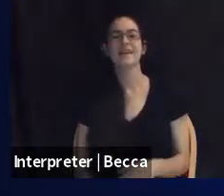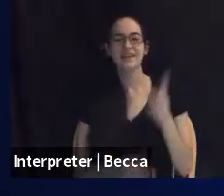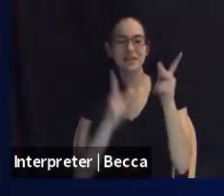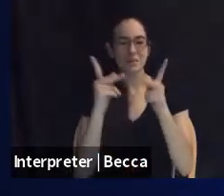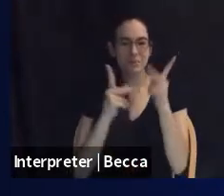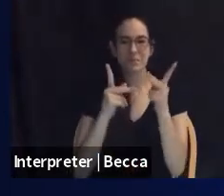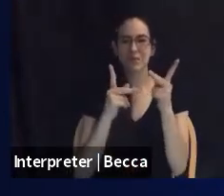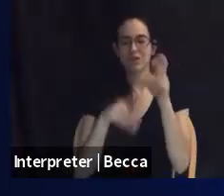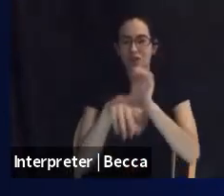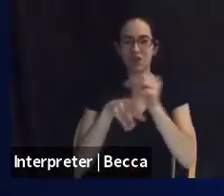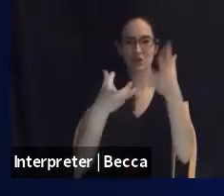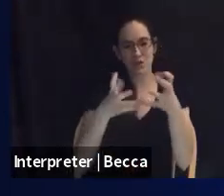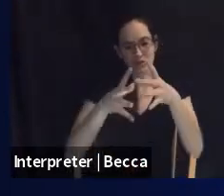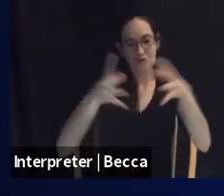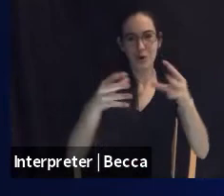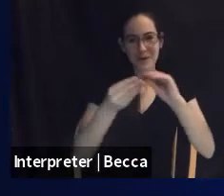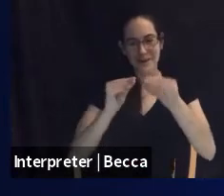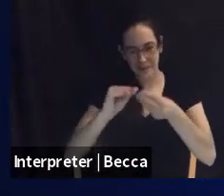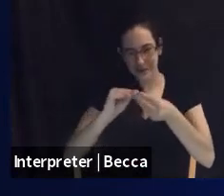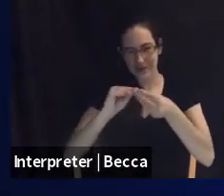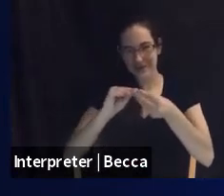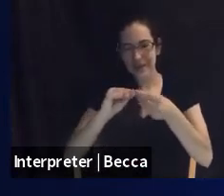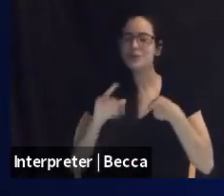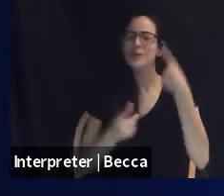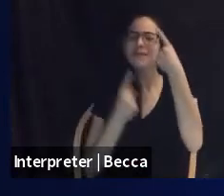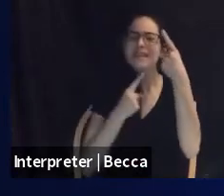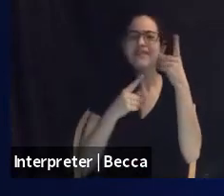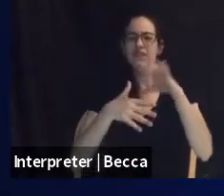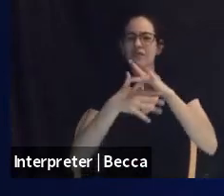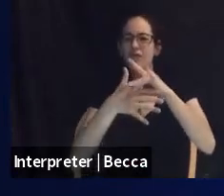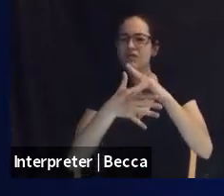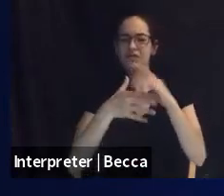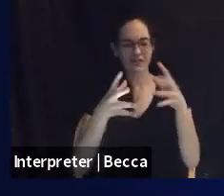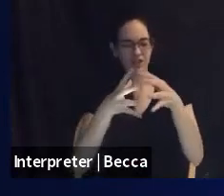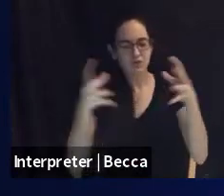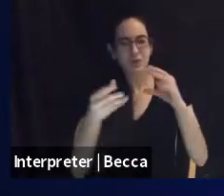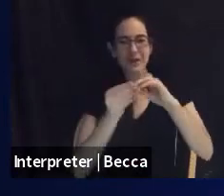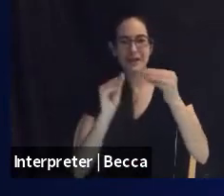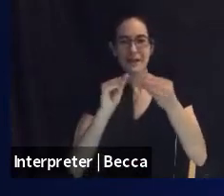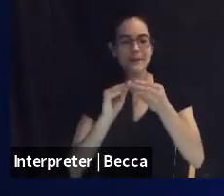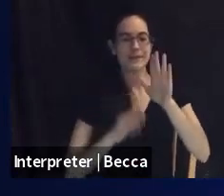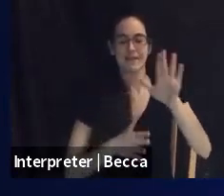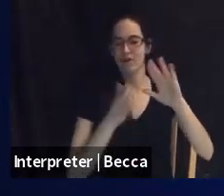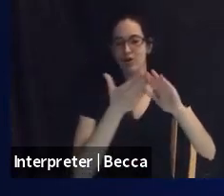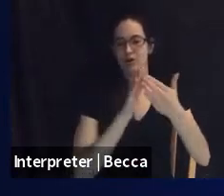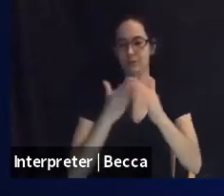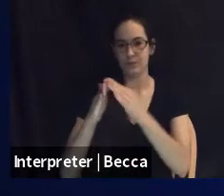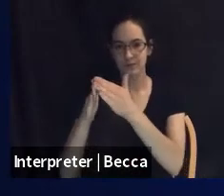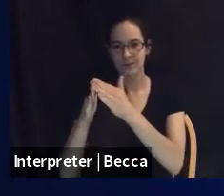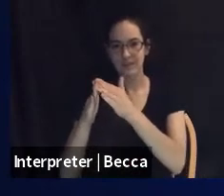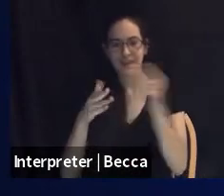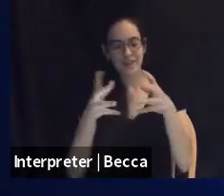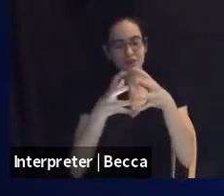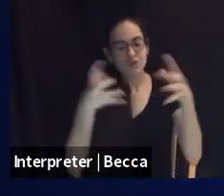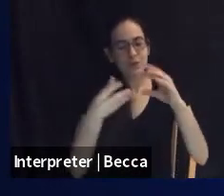numbers. Yeah, but you got to think of it in context. They grew in numbers in their community. They grew in numbers with